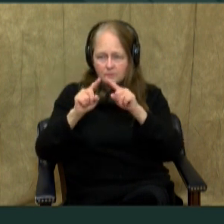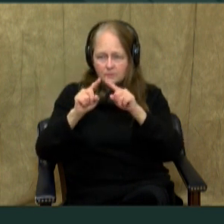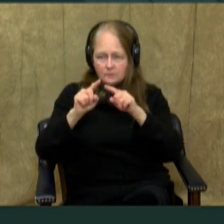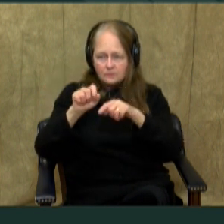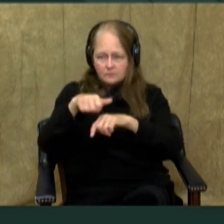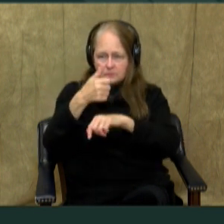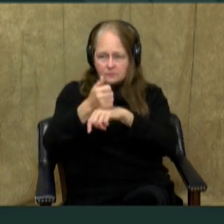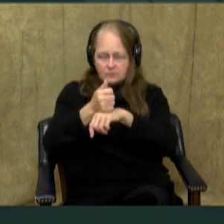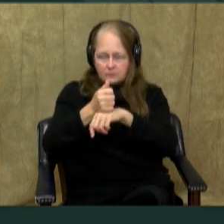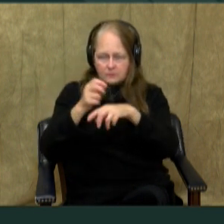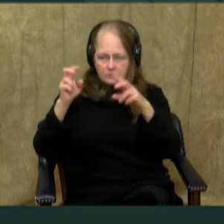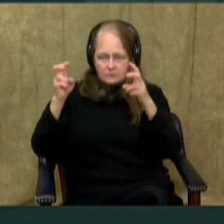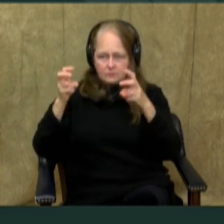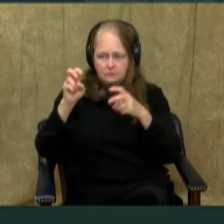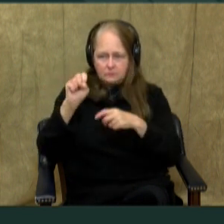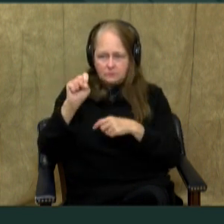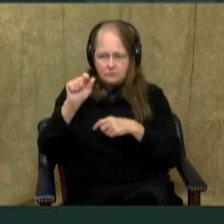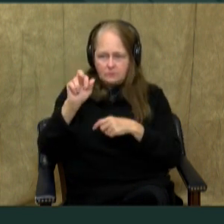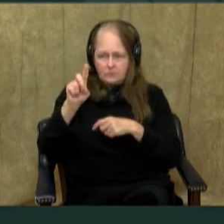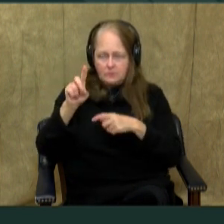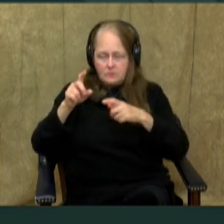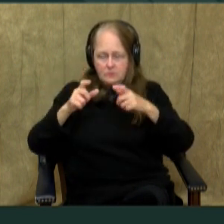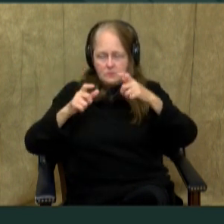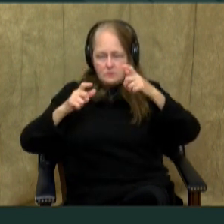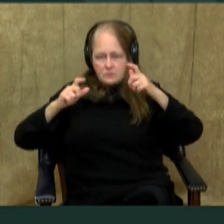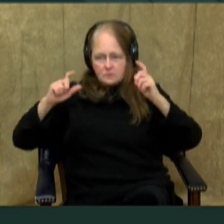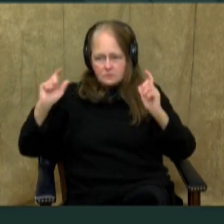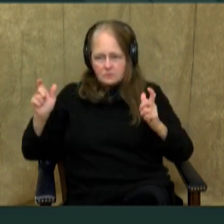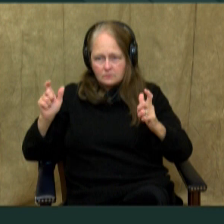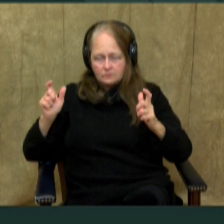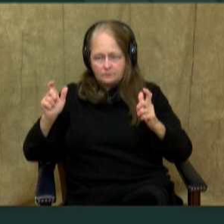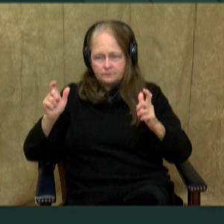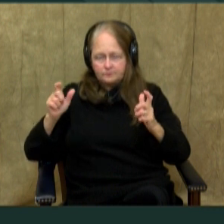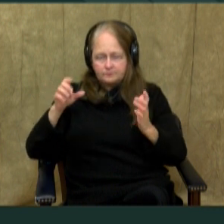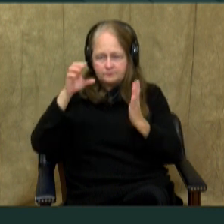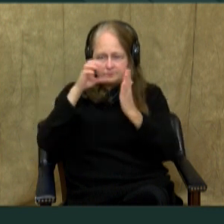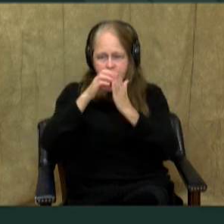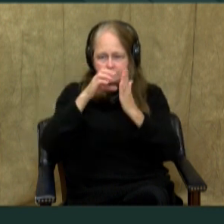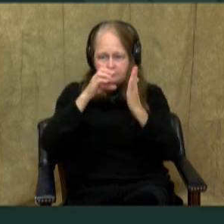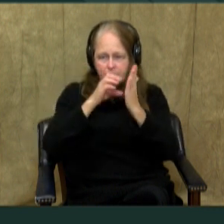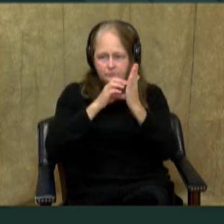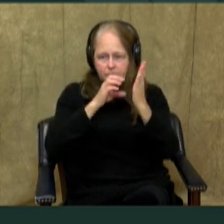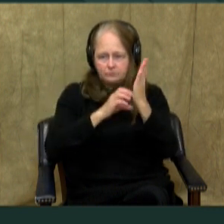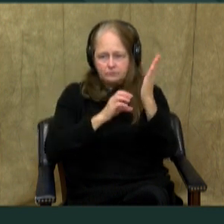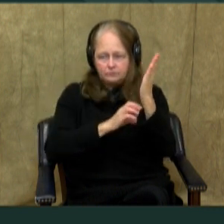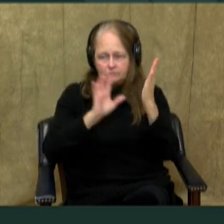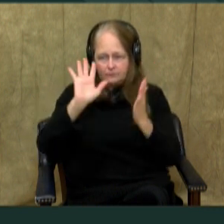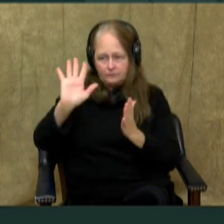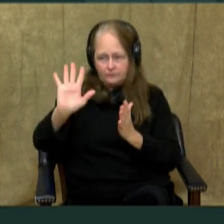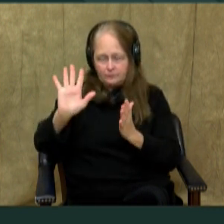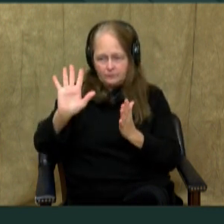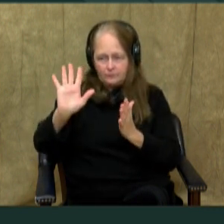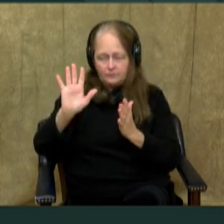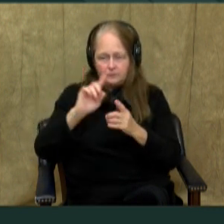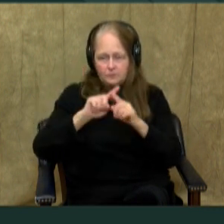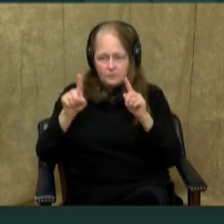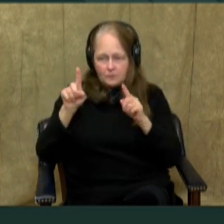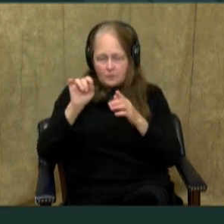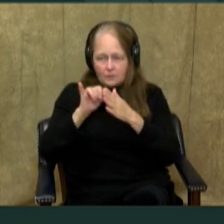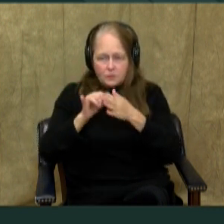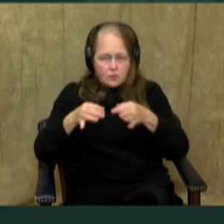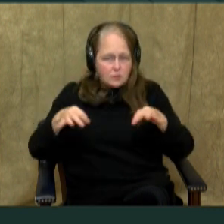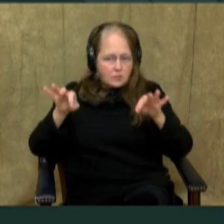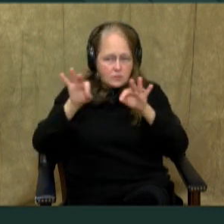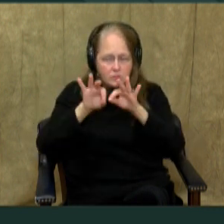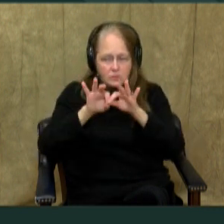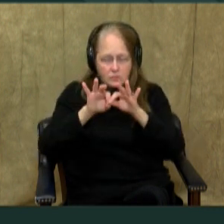this standard is so large that we could chunk it up into 5 big pieces. But ultimately, the main thing